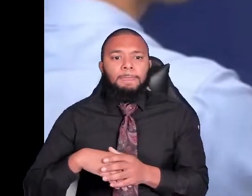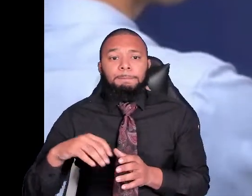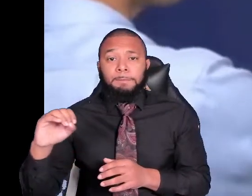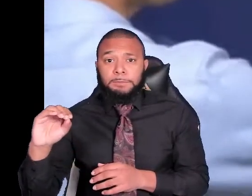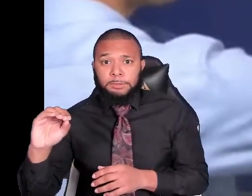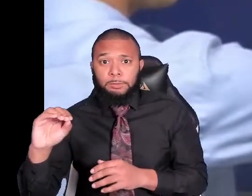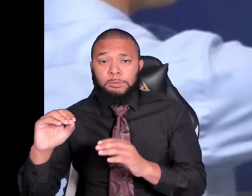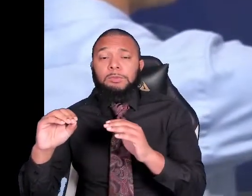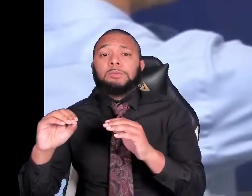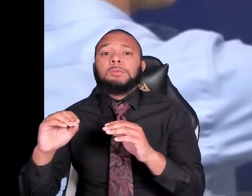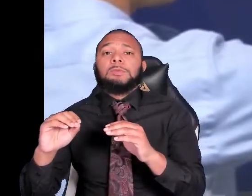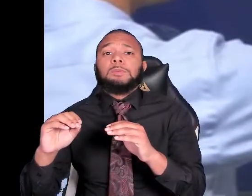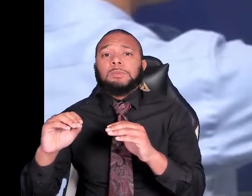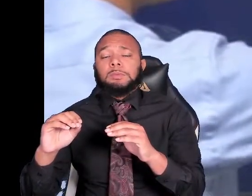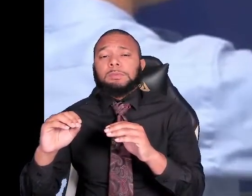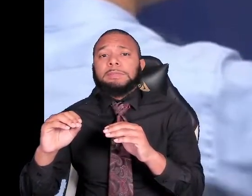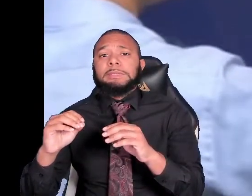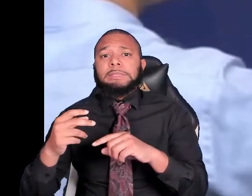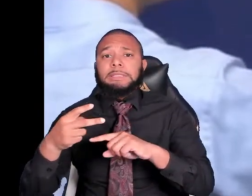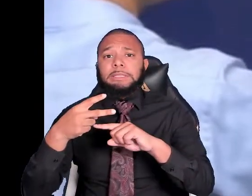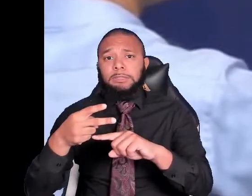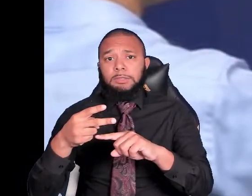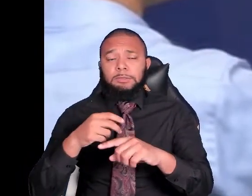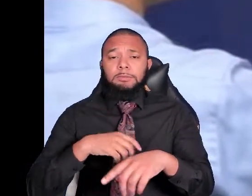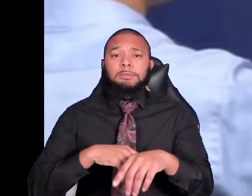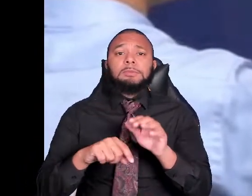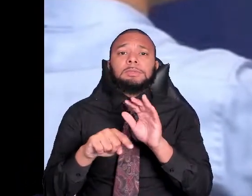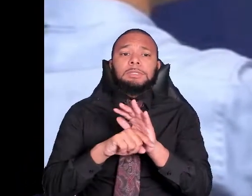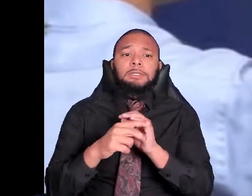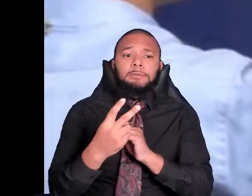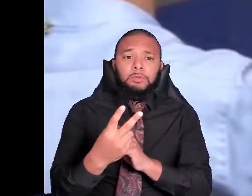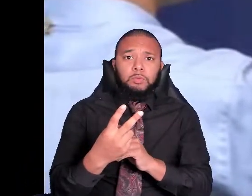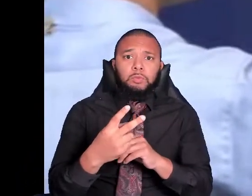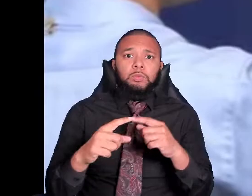to negative 2